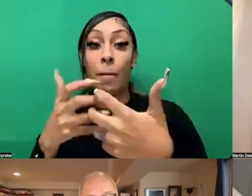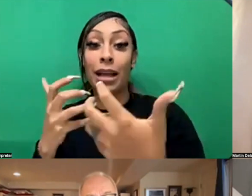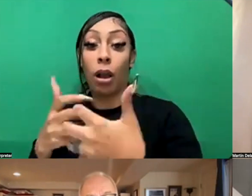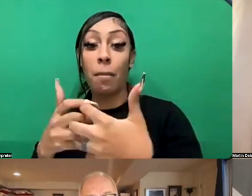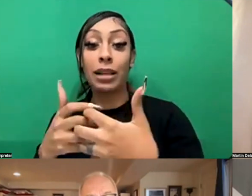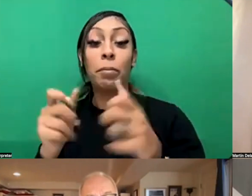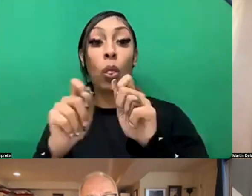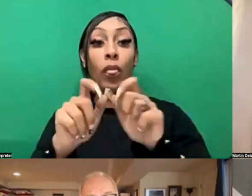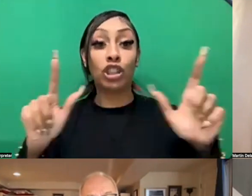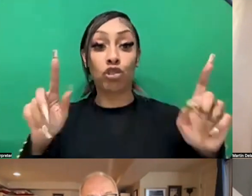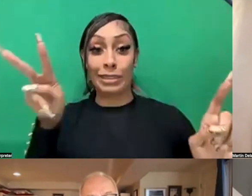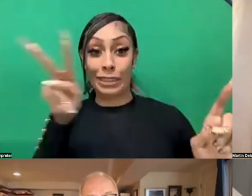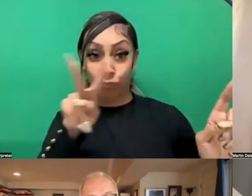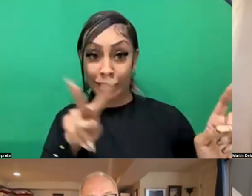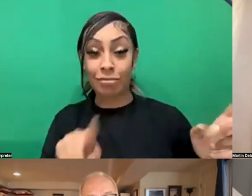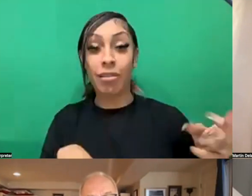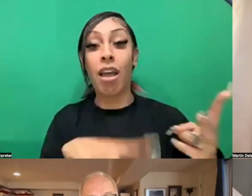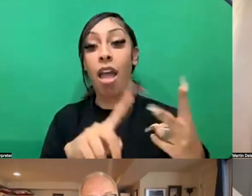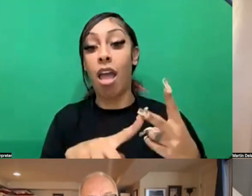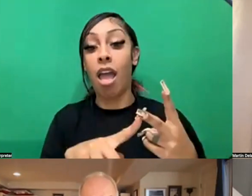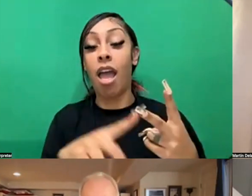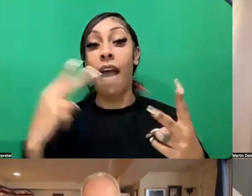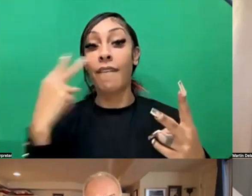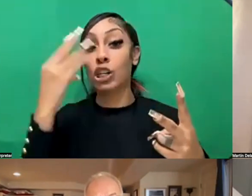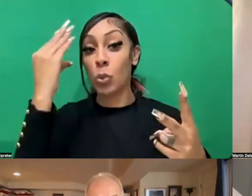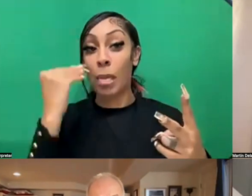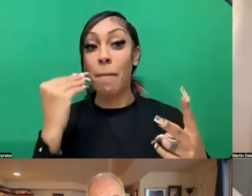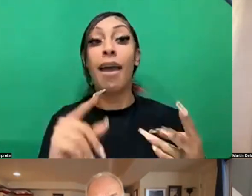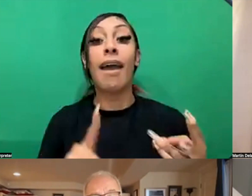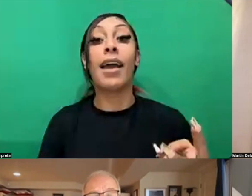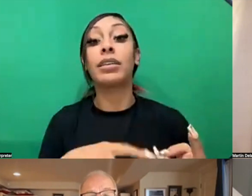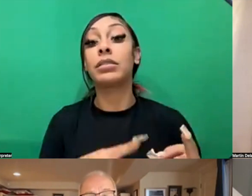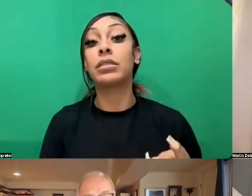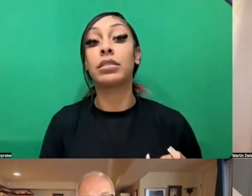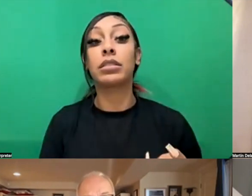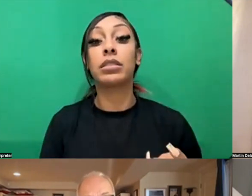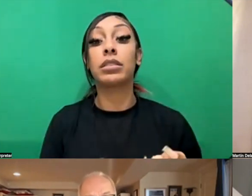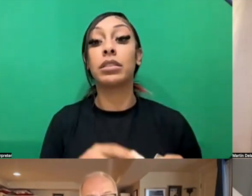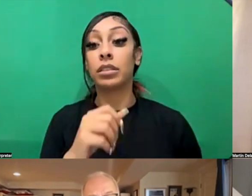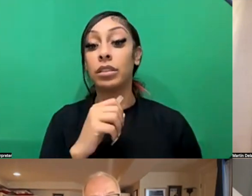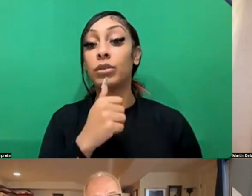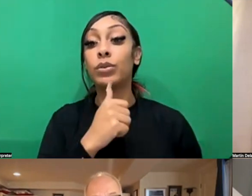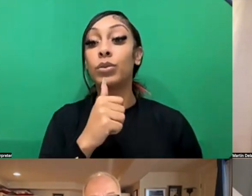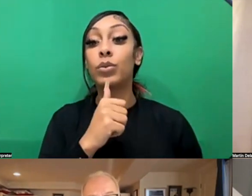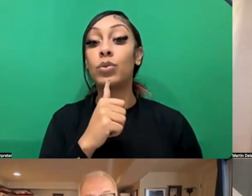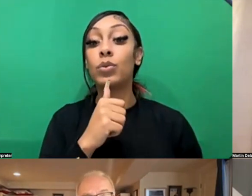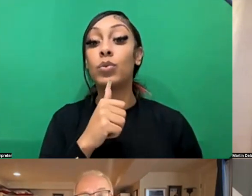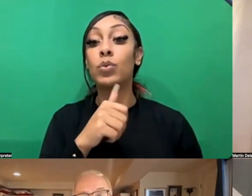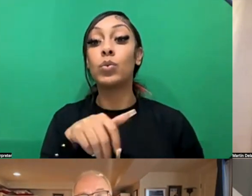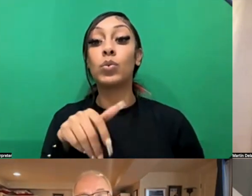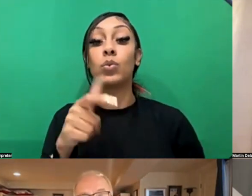readers for visually impaired users. But also we are involved in the media association with